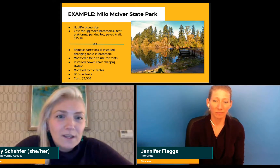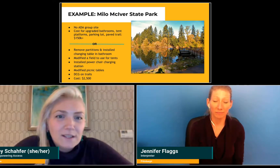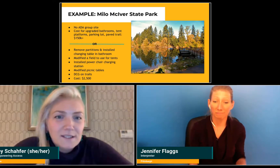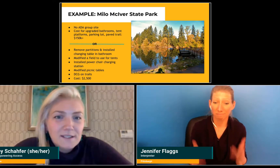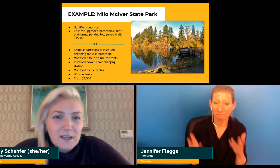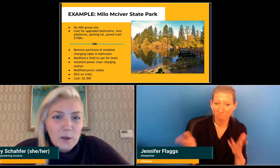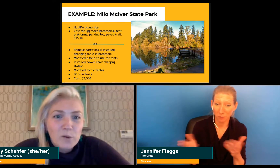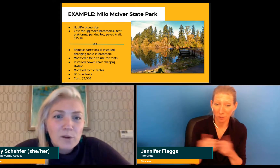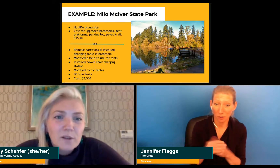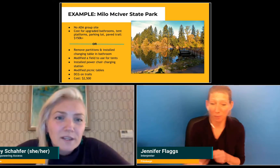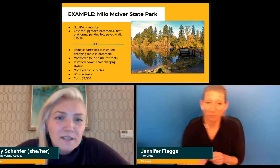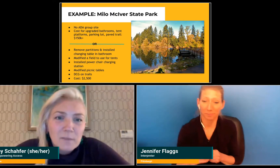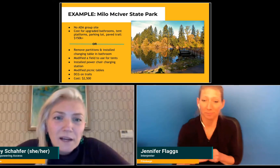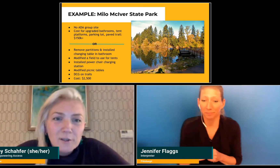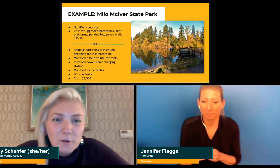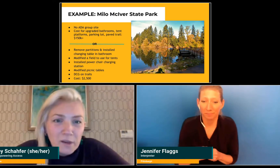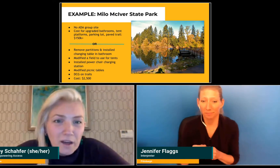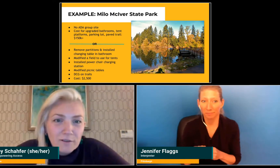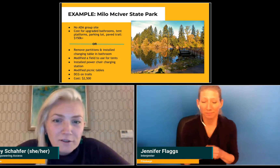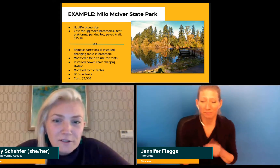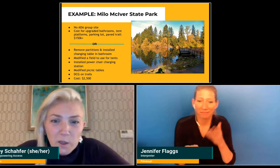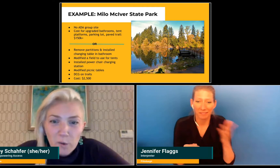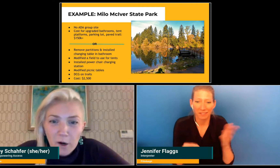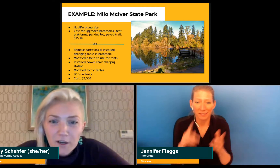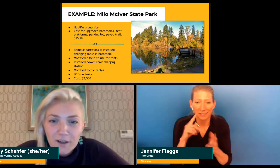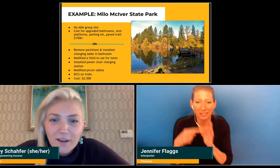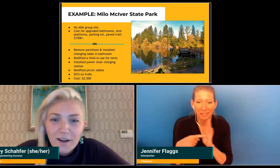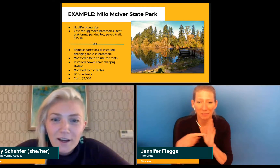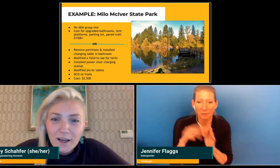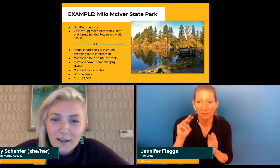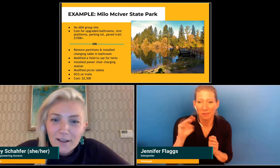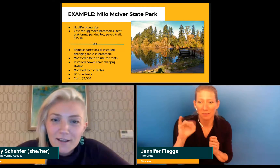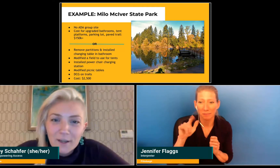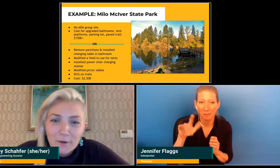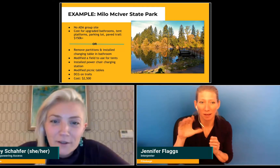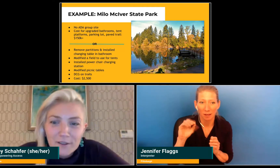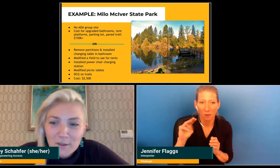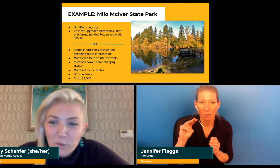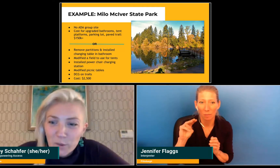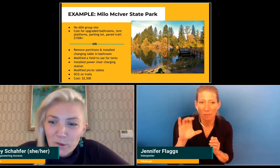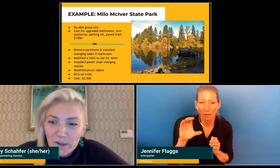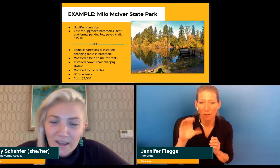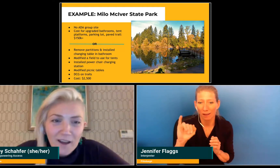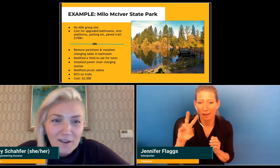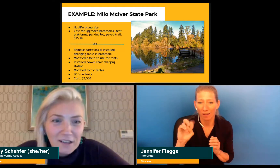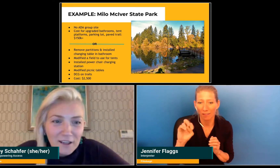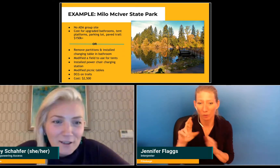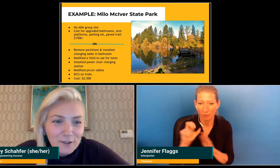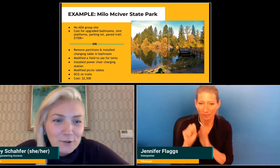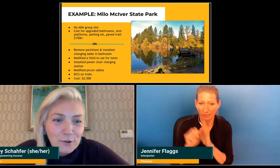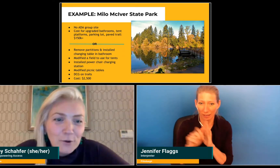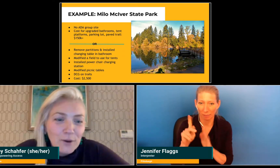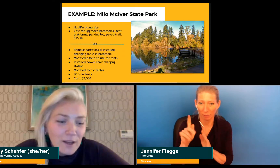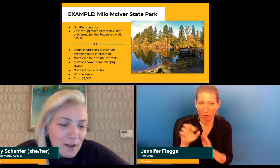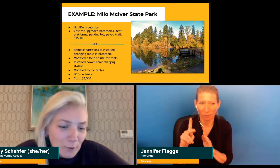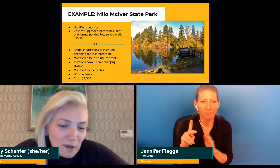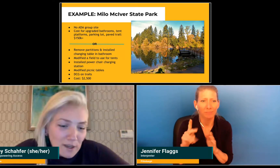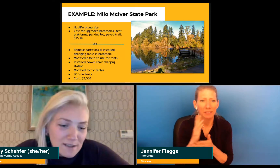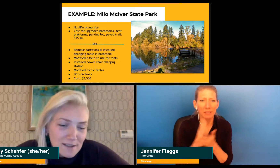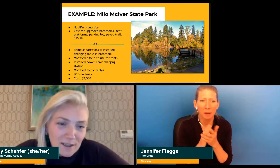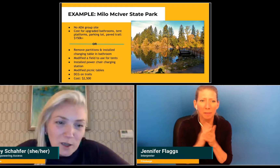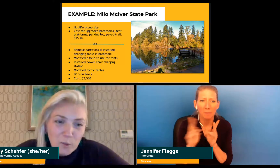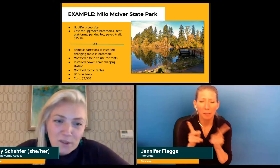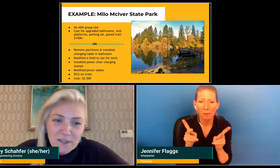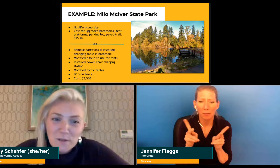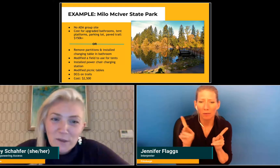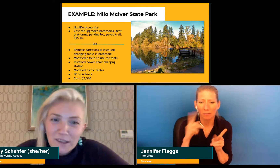So this example is Milo MacGyver State Park. There were some people like Helena who